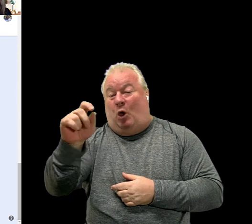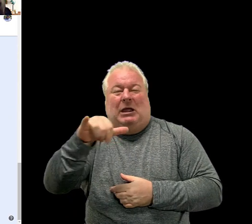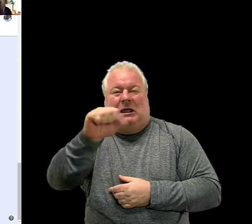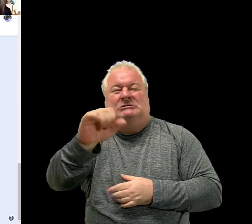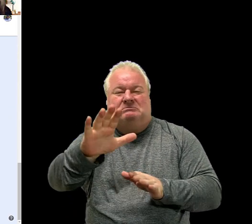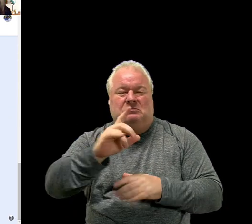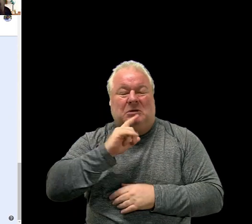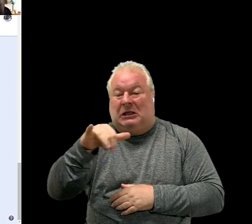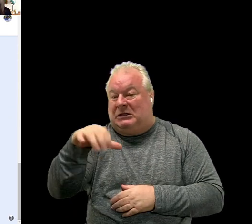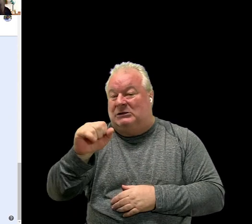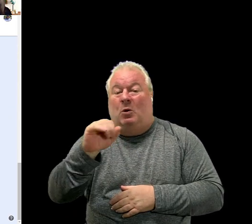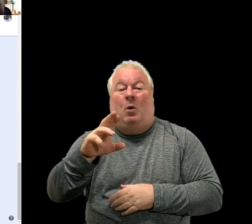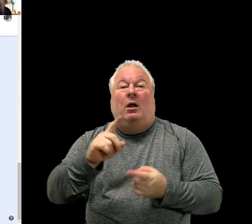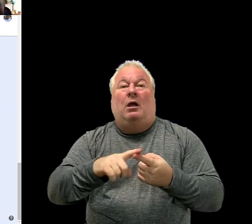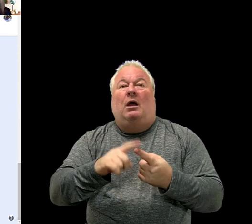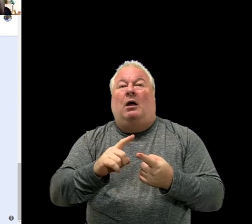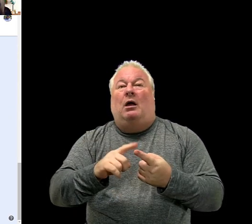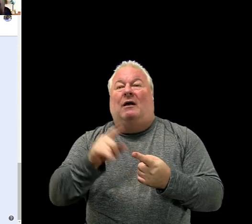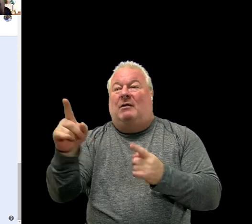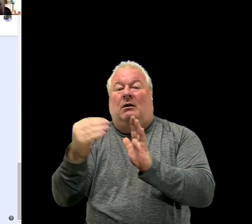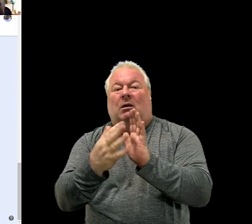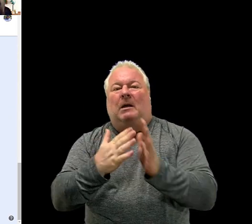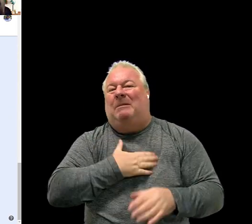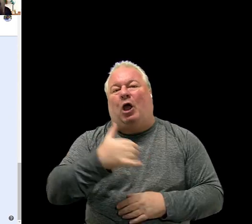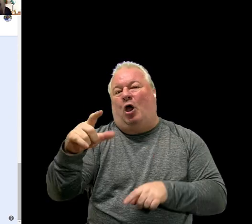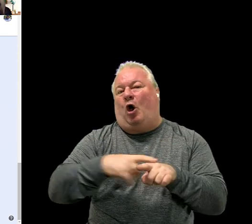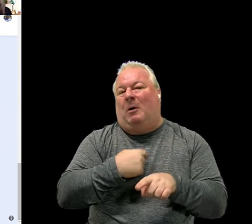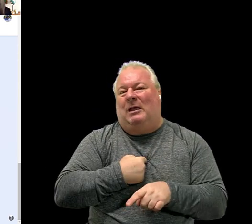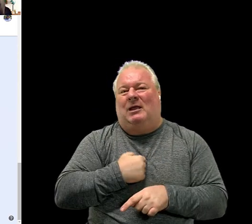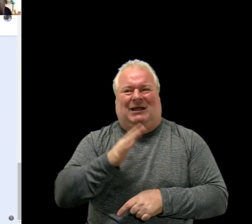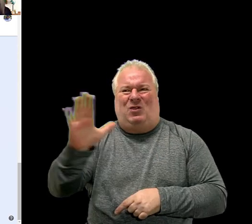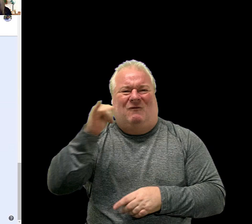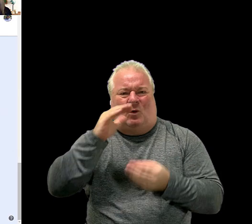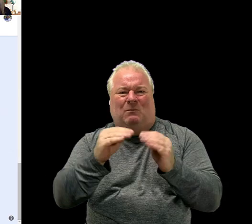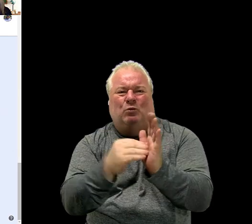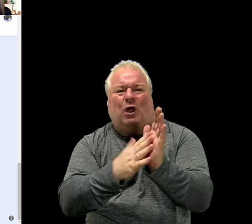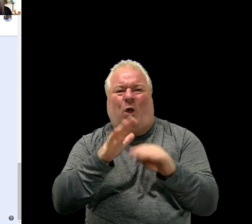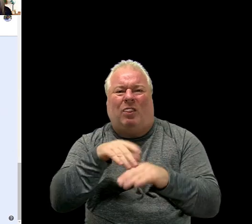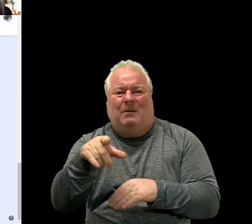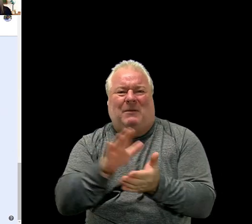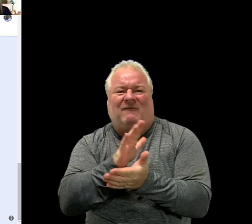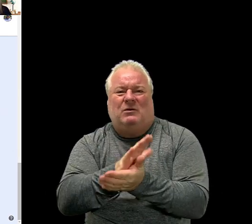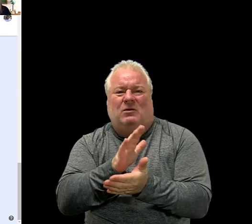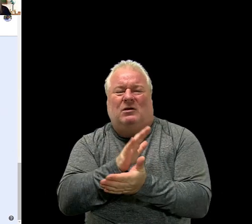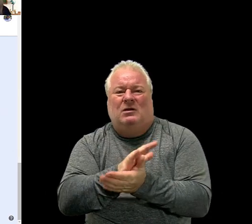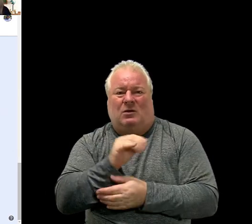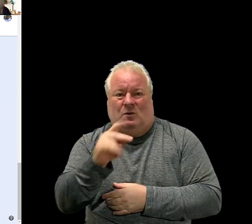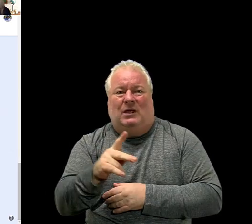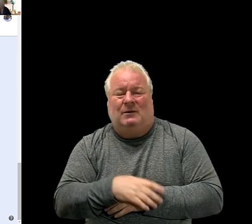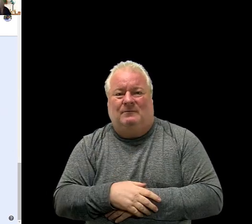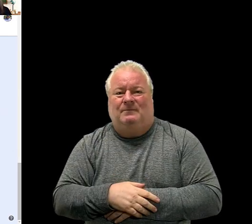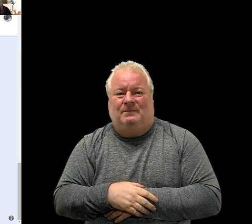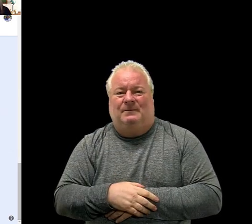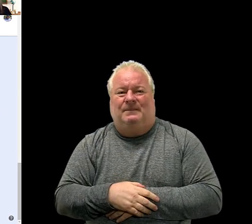yes, or if they mark please call me, I need a number either way. I want to call and I got